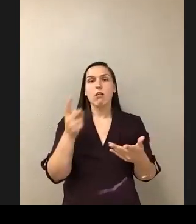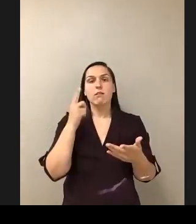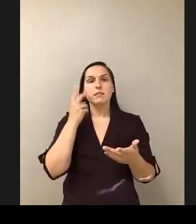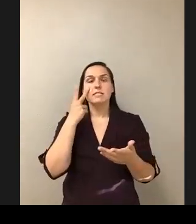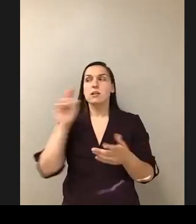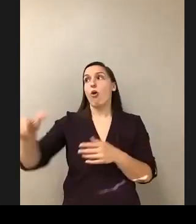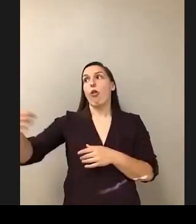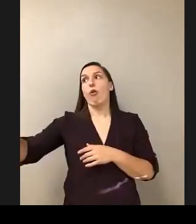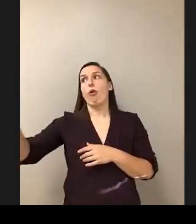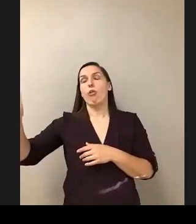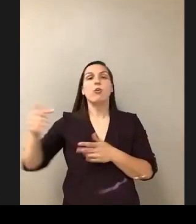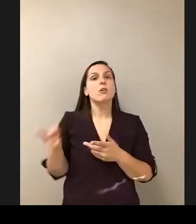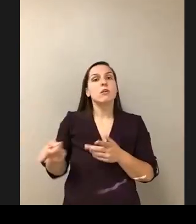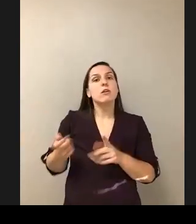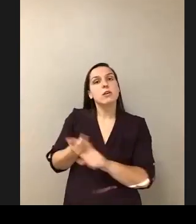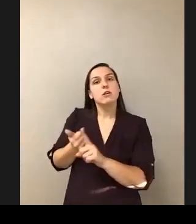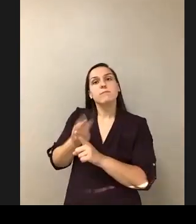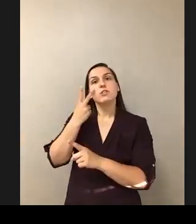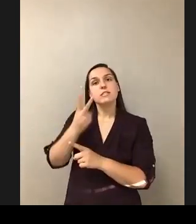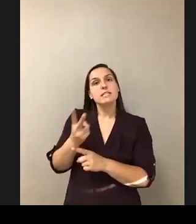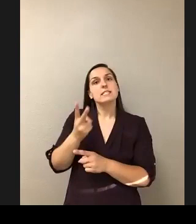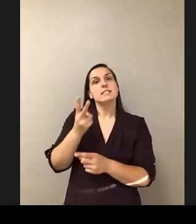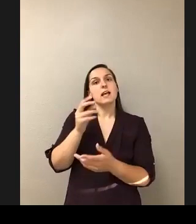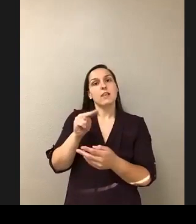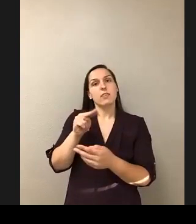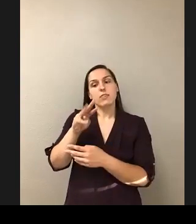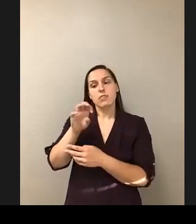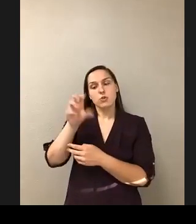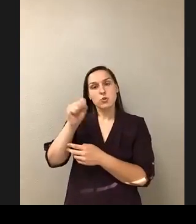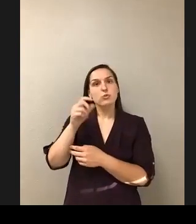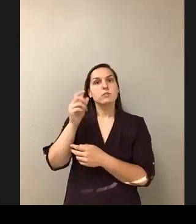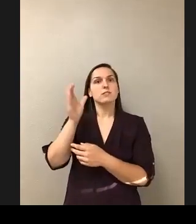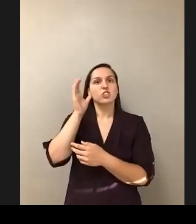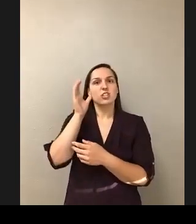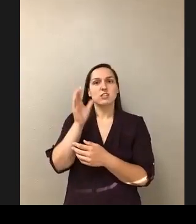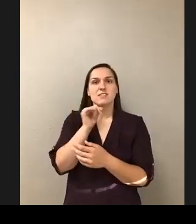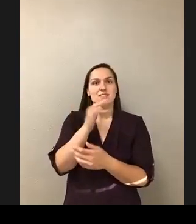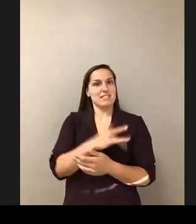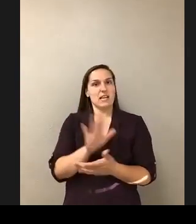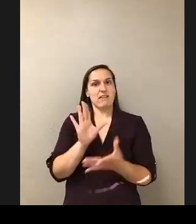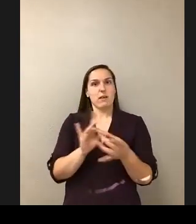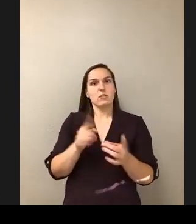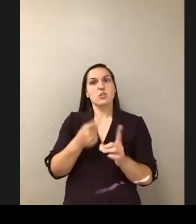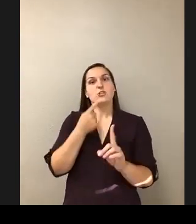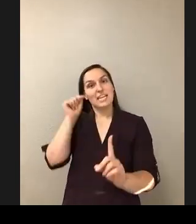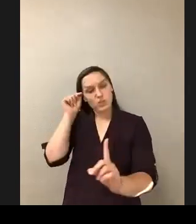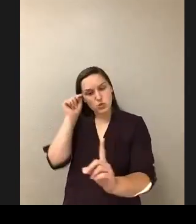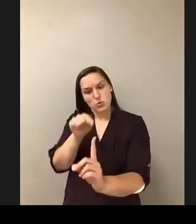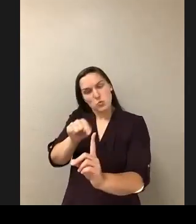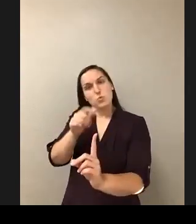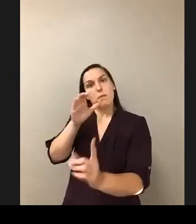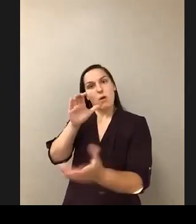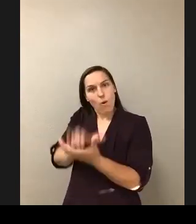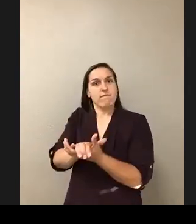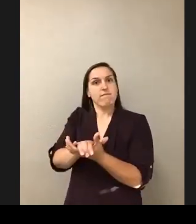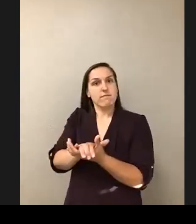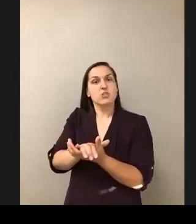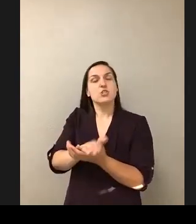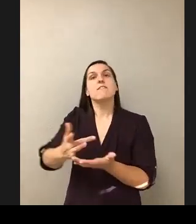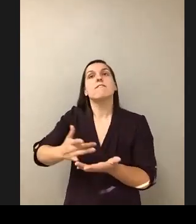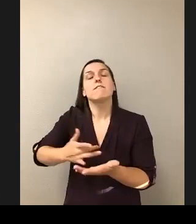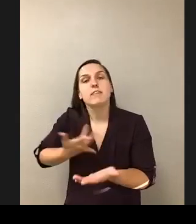on the news, and when she hears people making insensitive comments, they're saying it to her. Like, she literally feels that. And it's the same